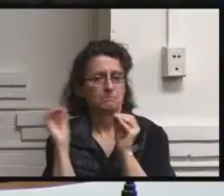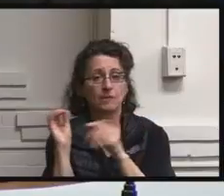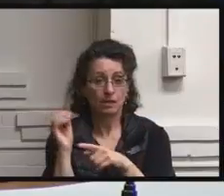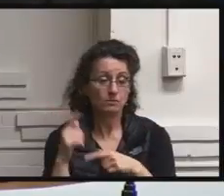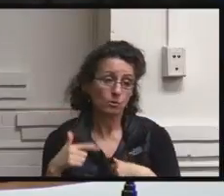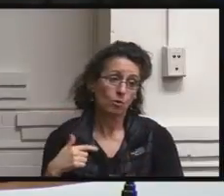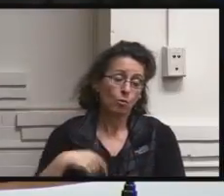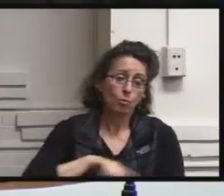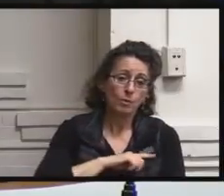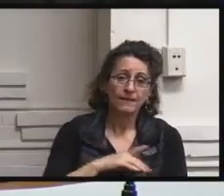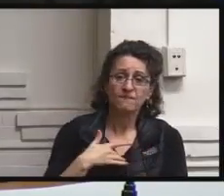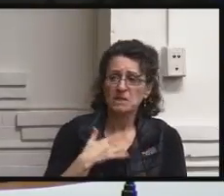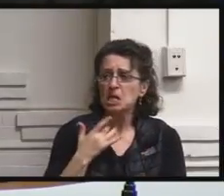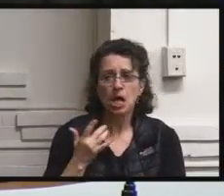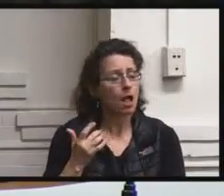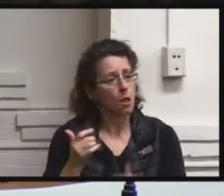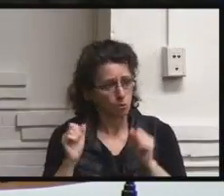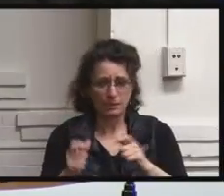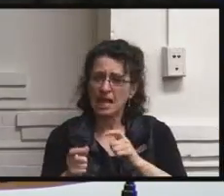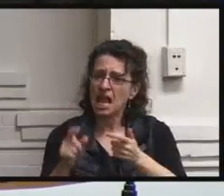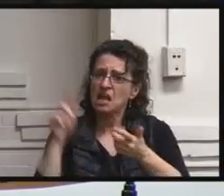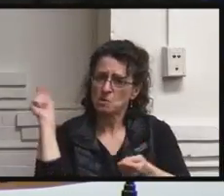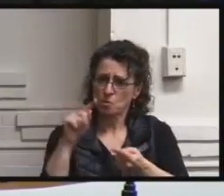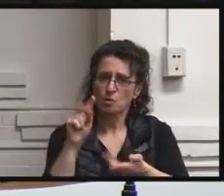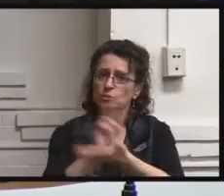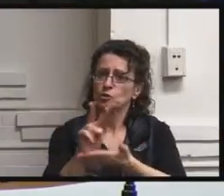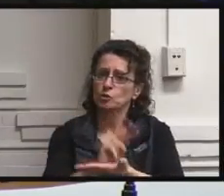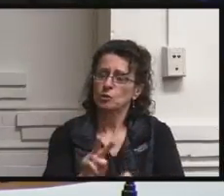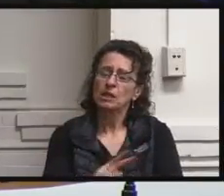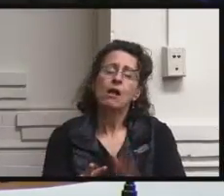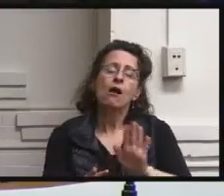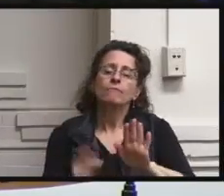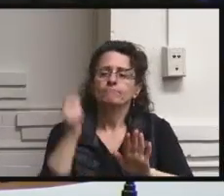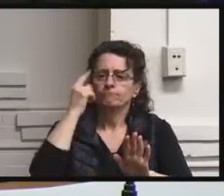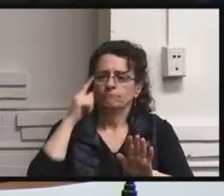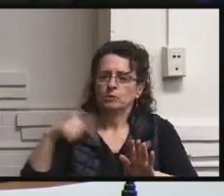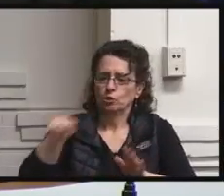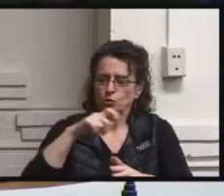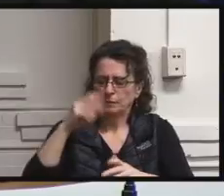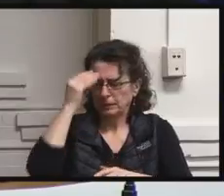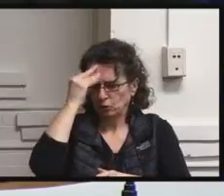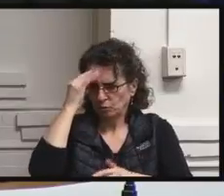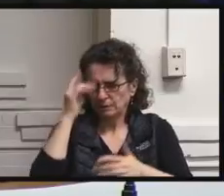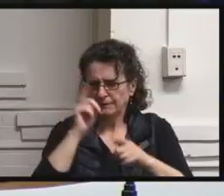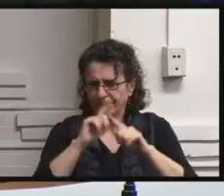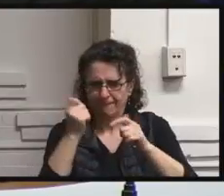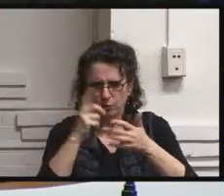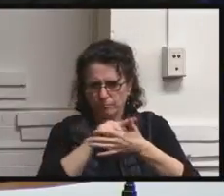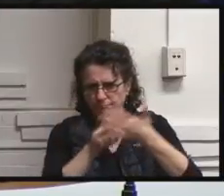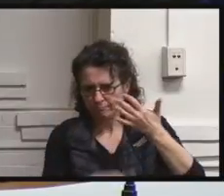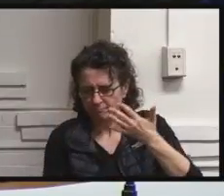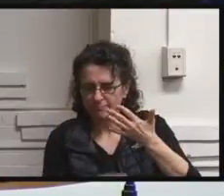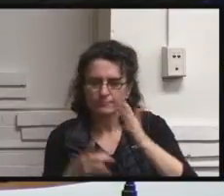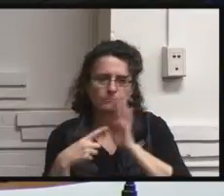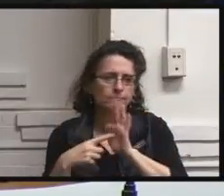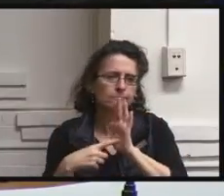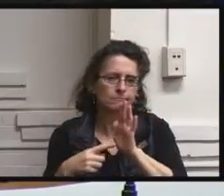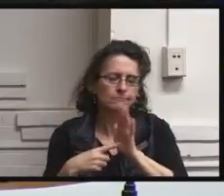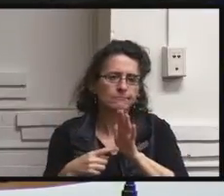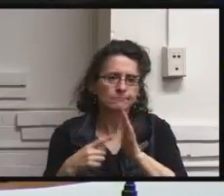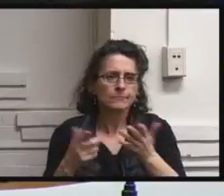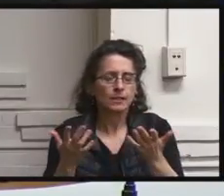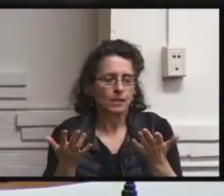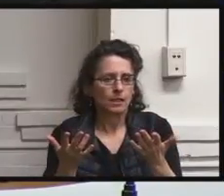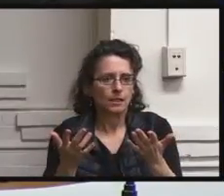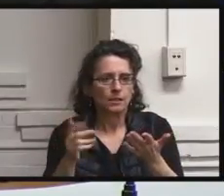can be done. There are certainly policy questions still to consider in terms of the additional change that this would represent for our